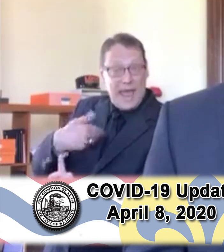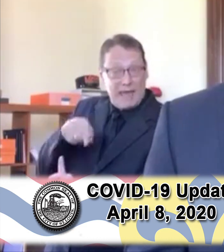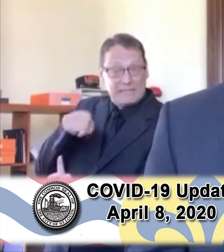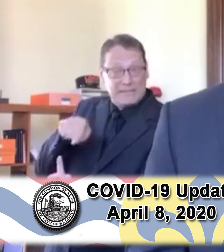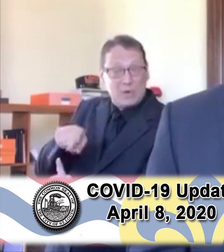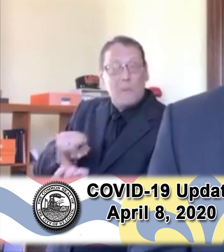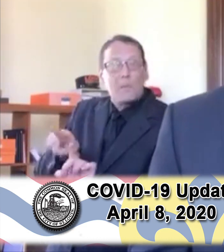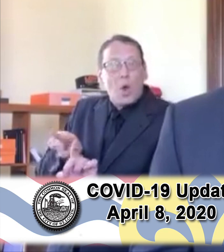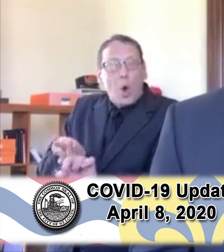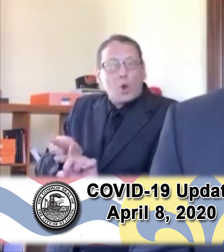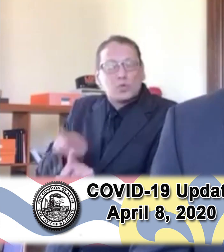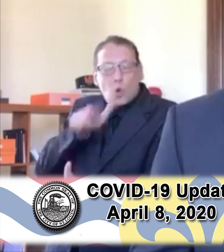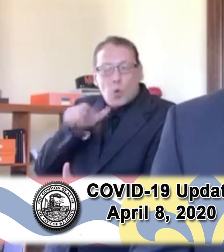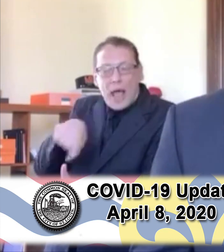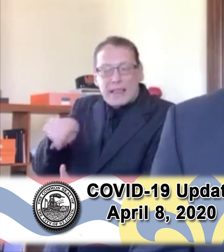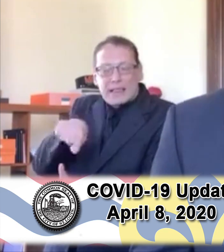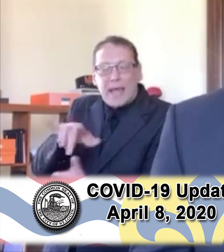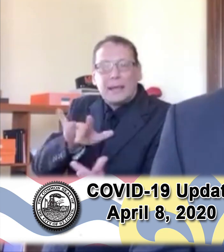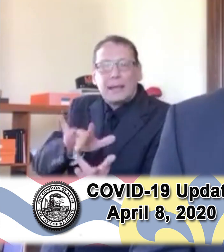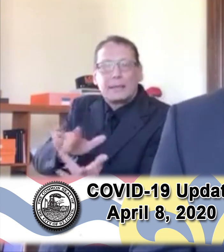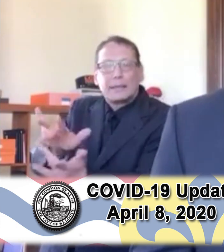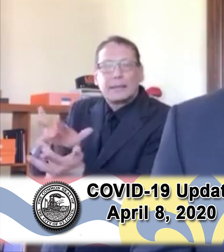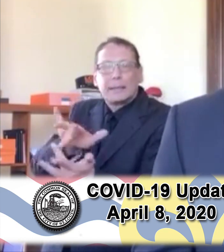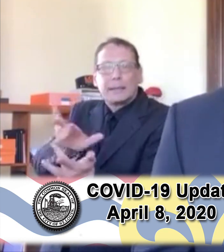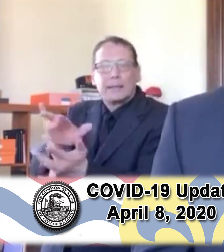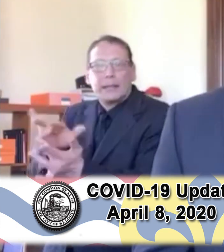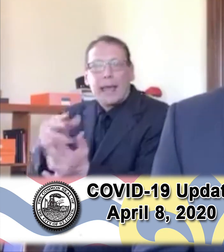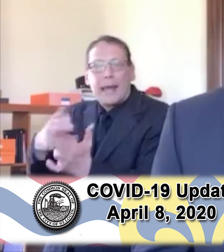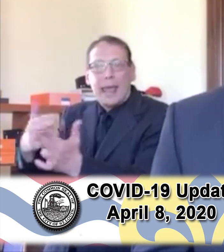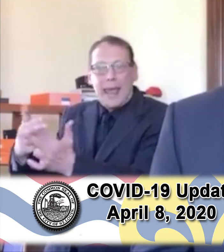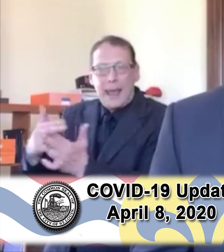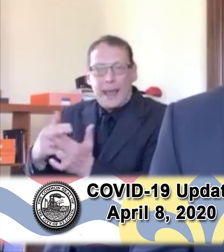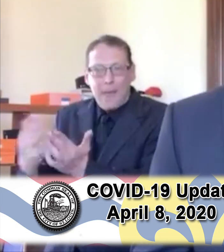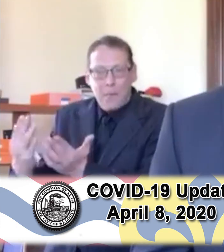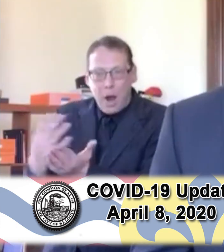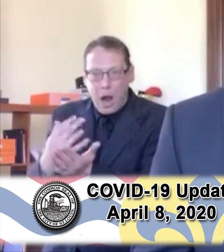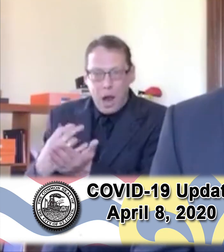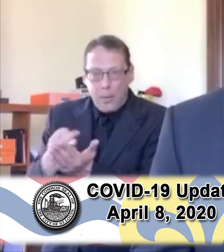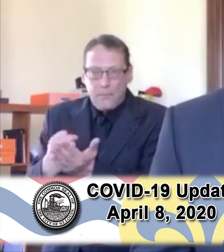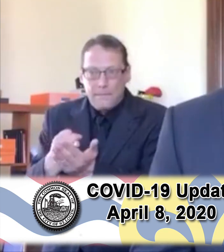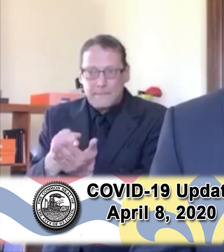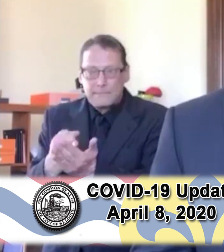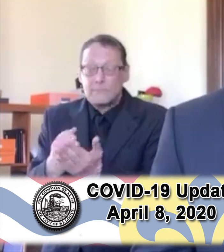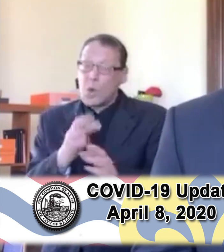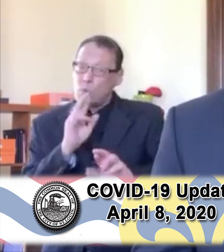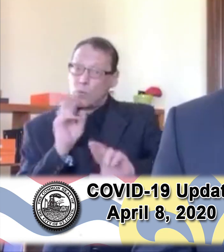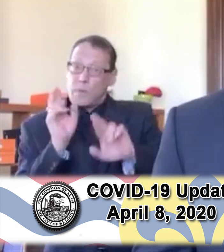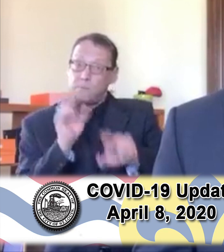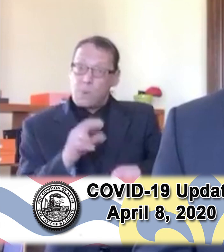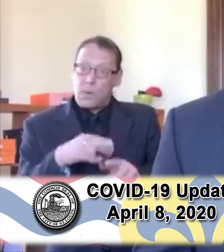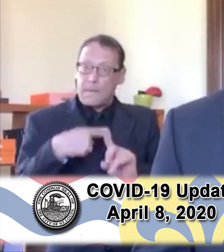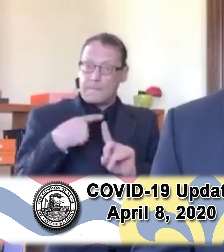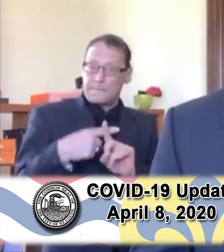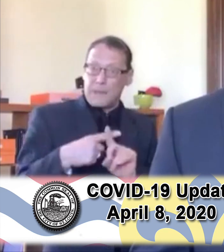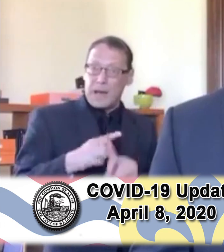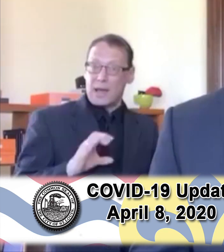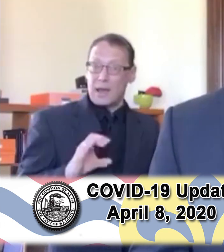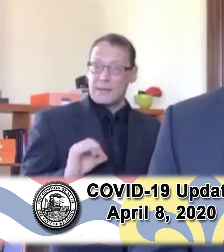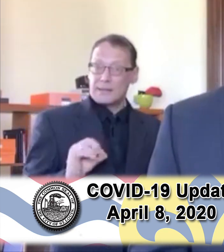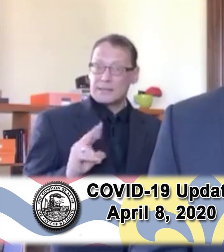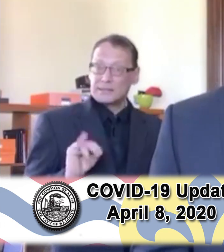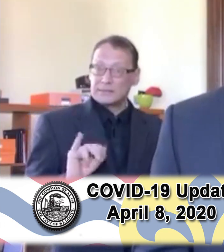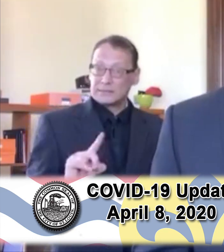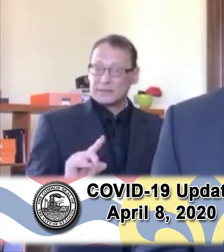other individuals that may have been exposed to this individual. And so whenever we receive a report of someone who has tested positive for